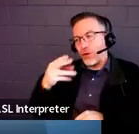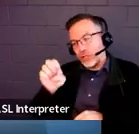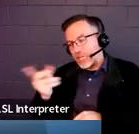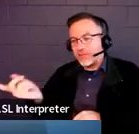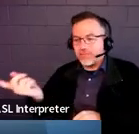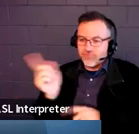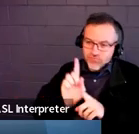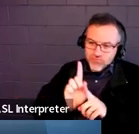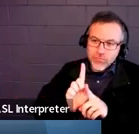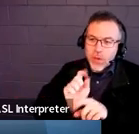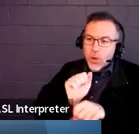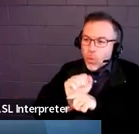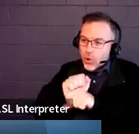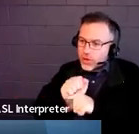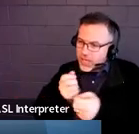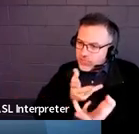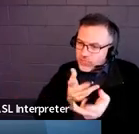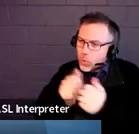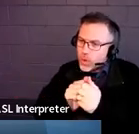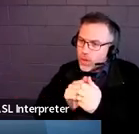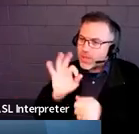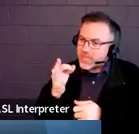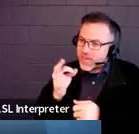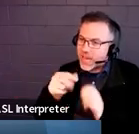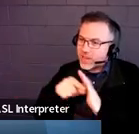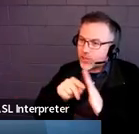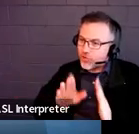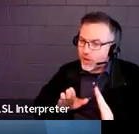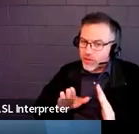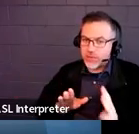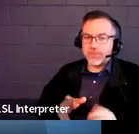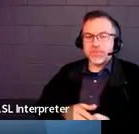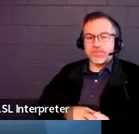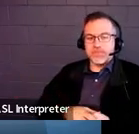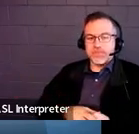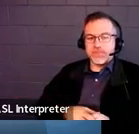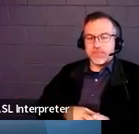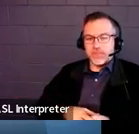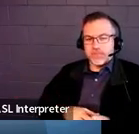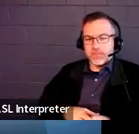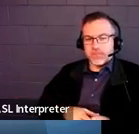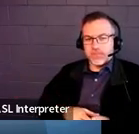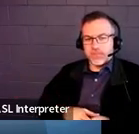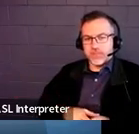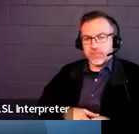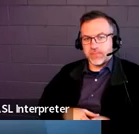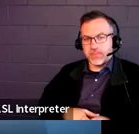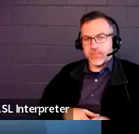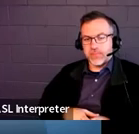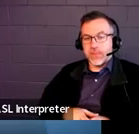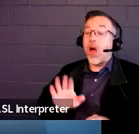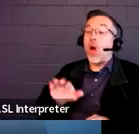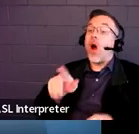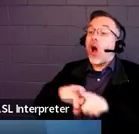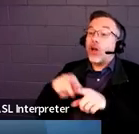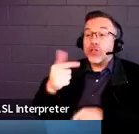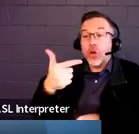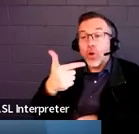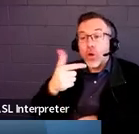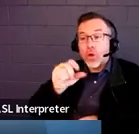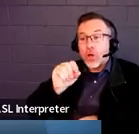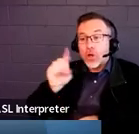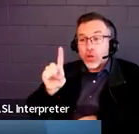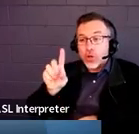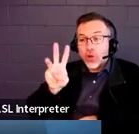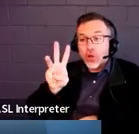your ninth graders. Ooh, another resource. Goodwill does this as well. Goodwill. And if you want any